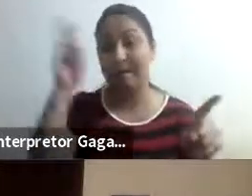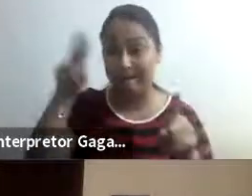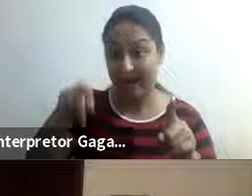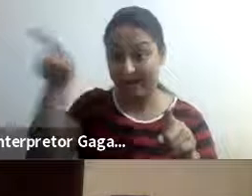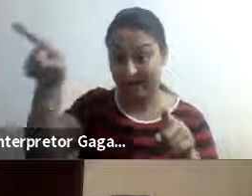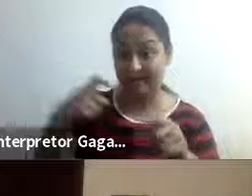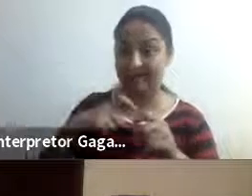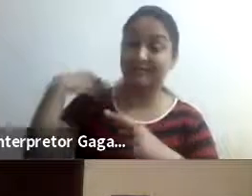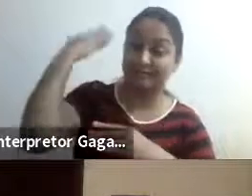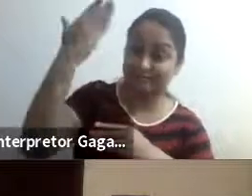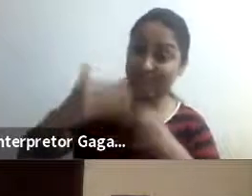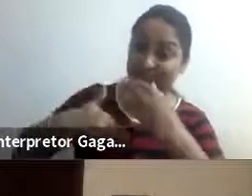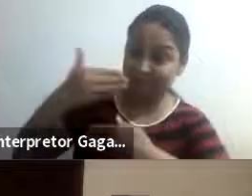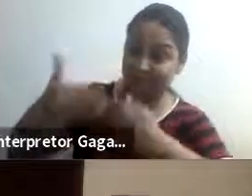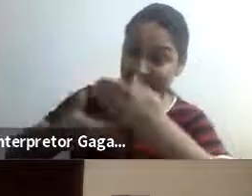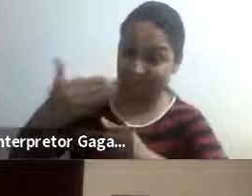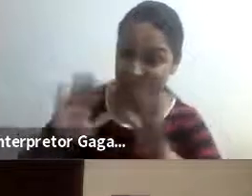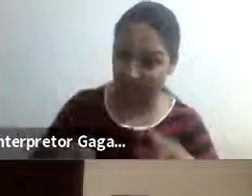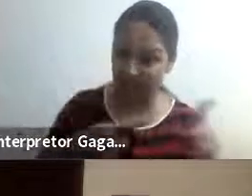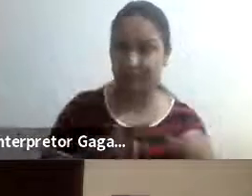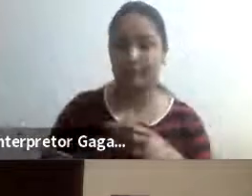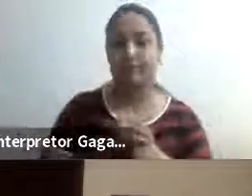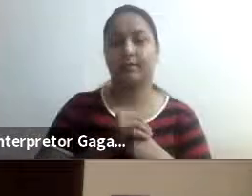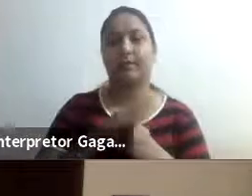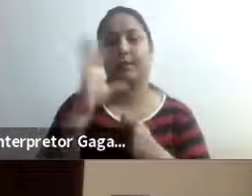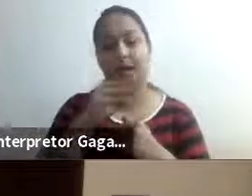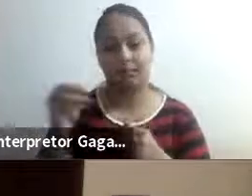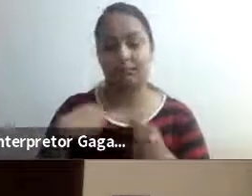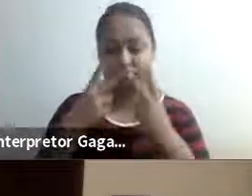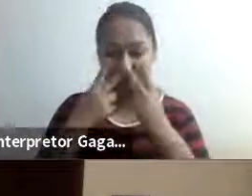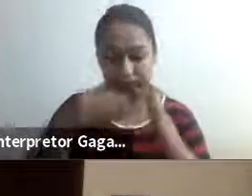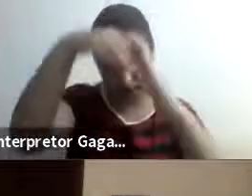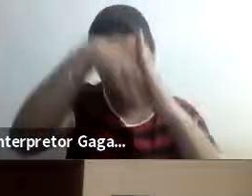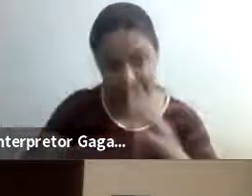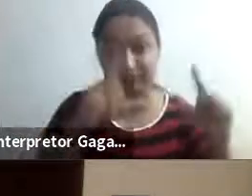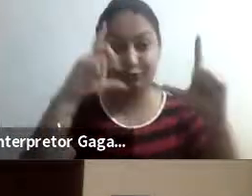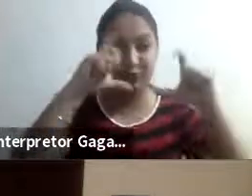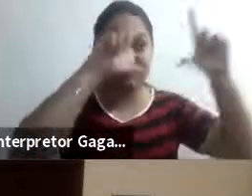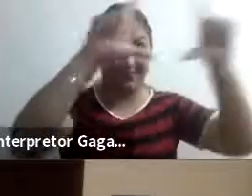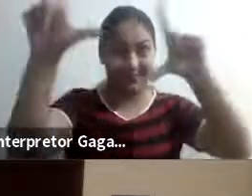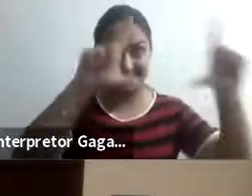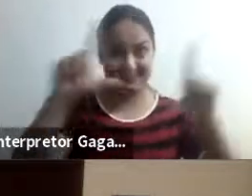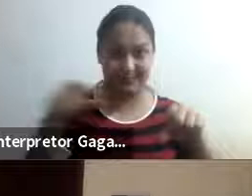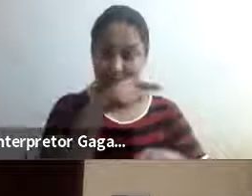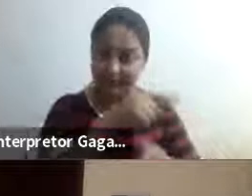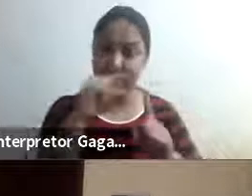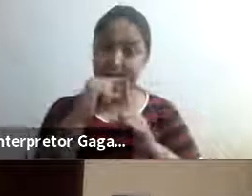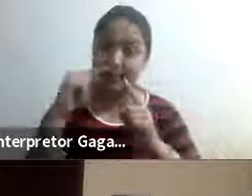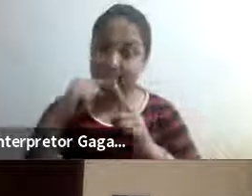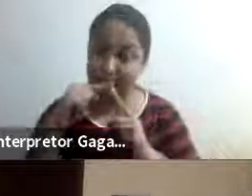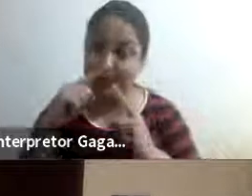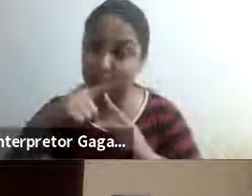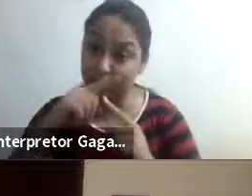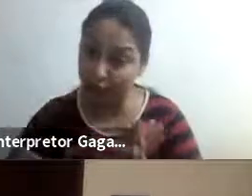exists within the Bhil community. Um, as we go into the exhibition, Pithora painting is something